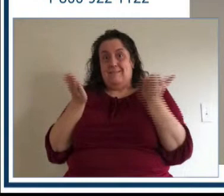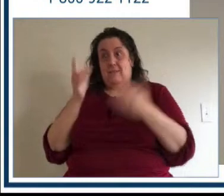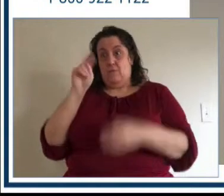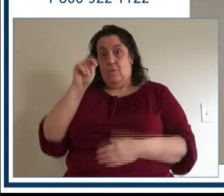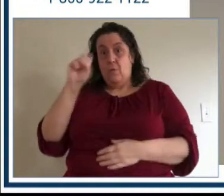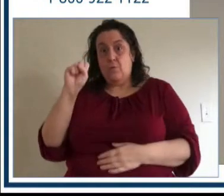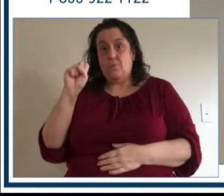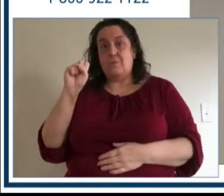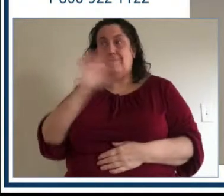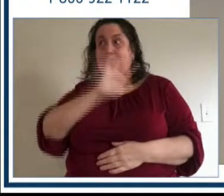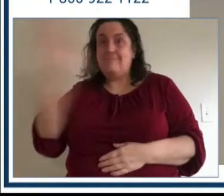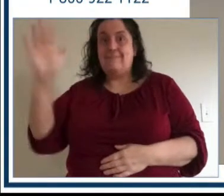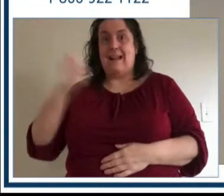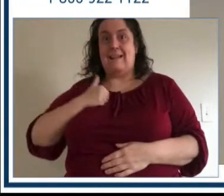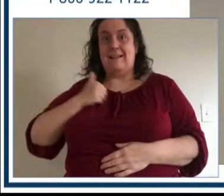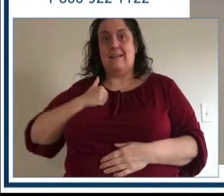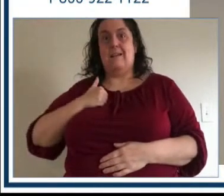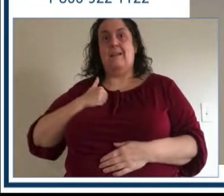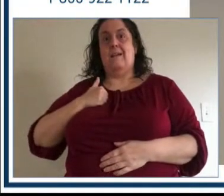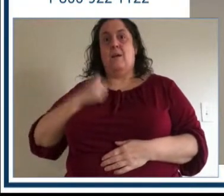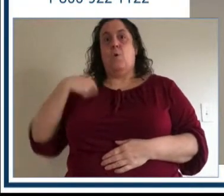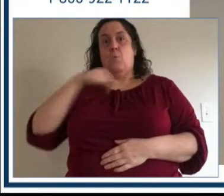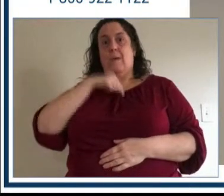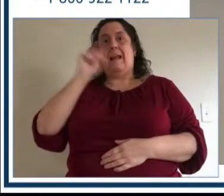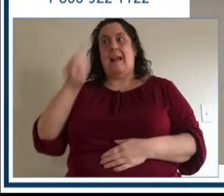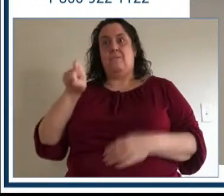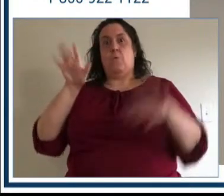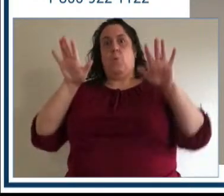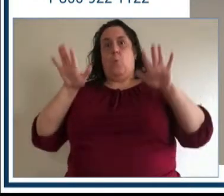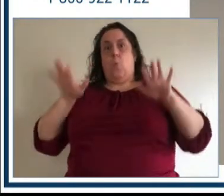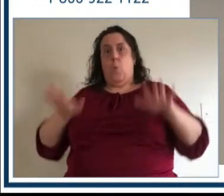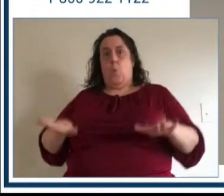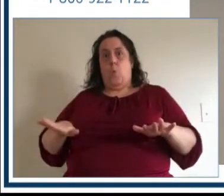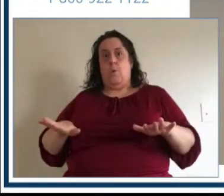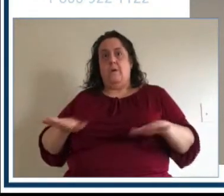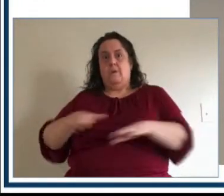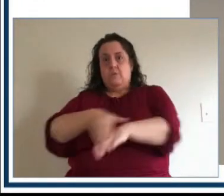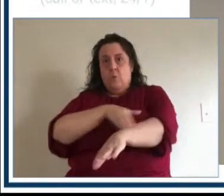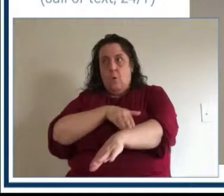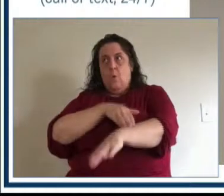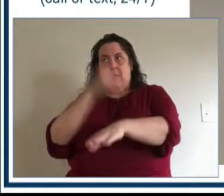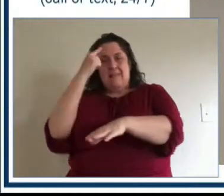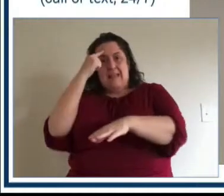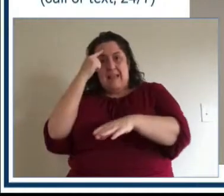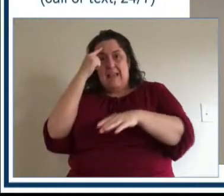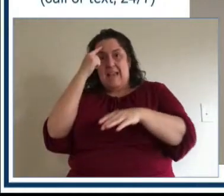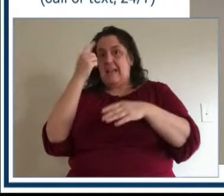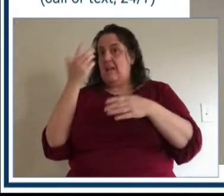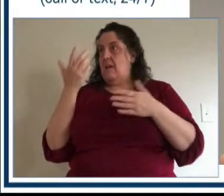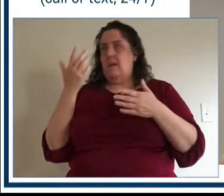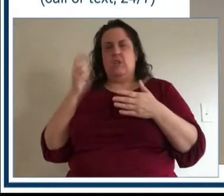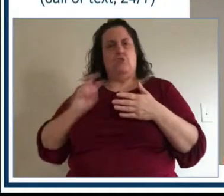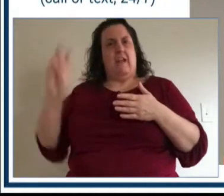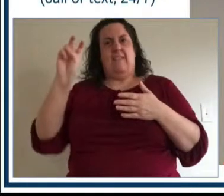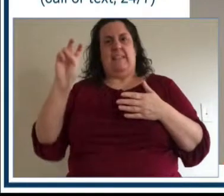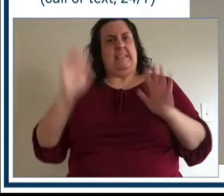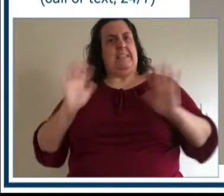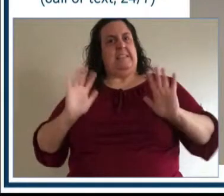now is the time for us to slow down. Let's really think our travel plans, even within the province. How much traveling